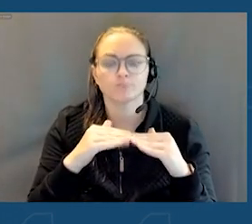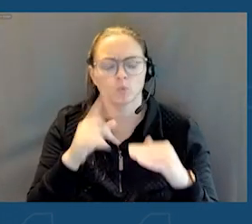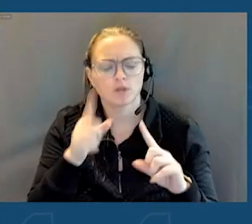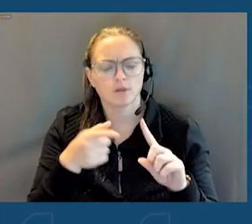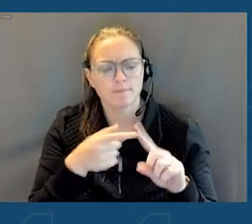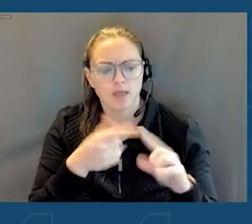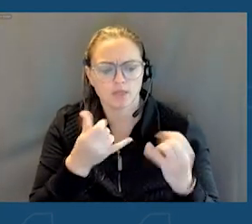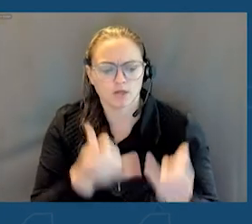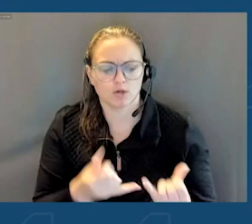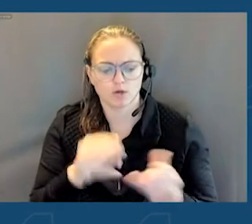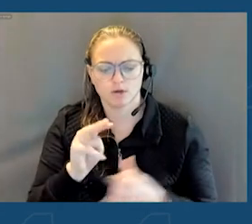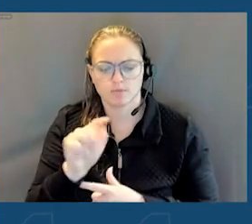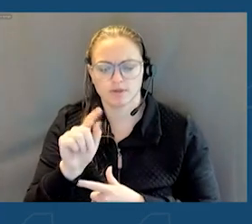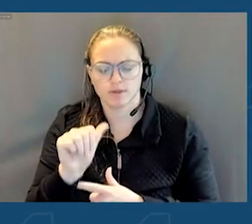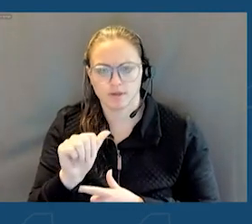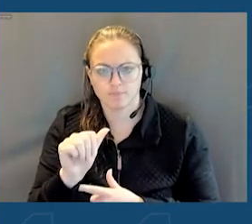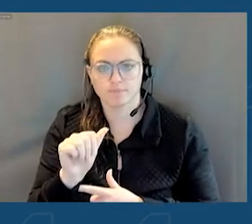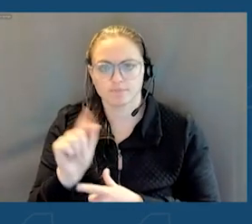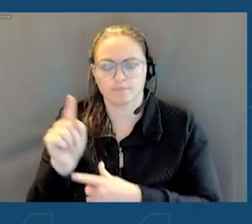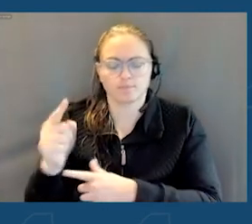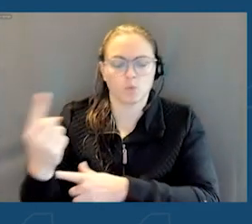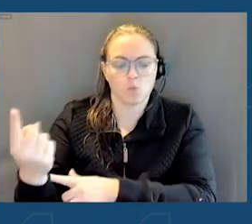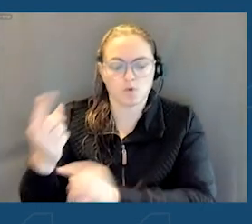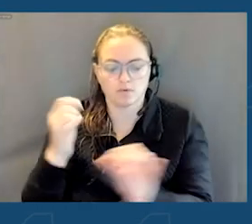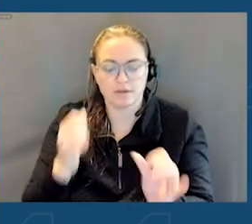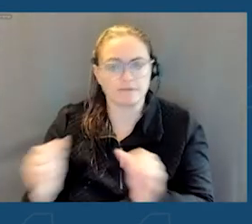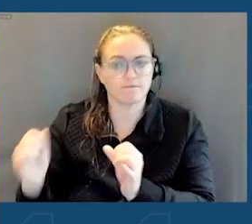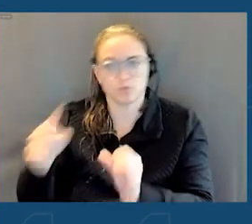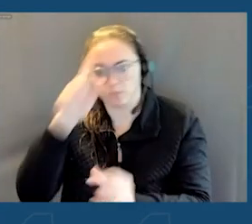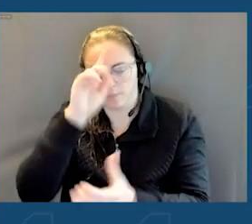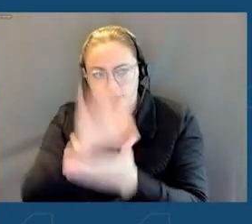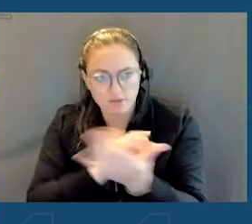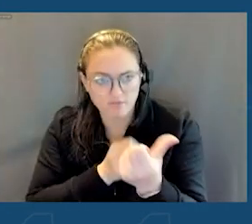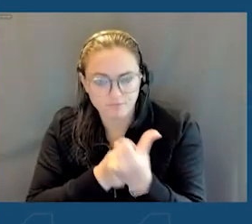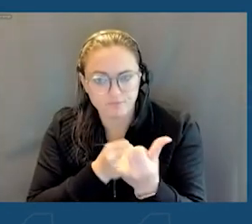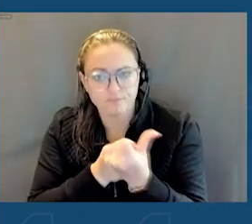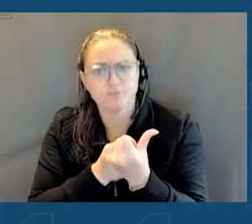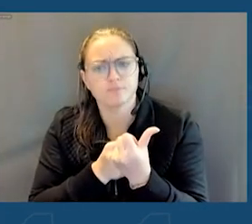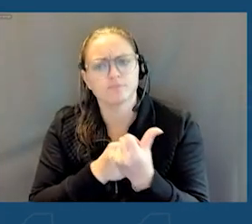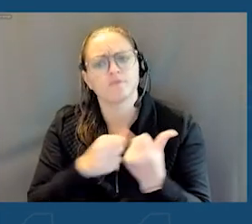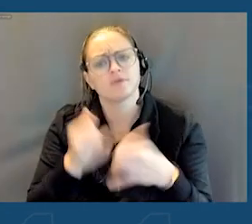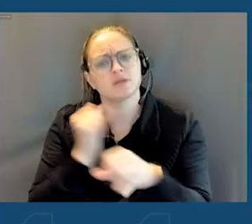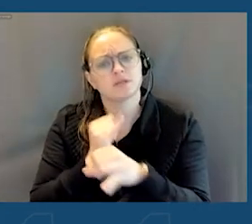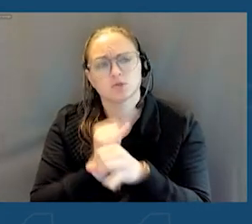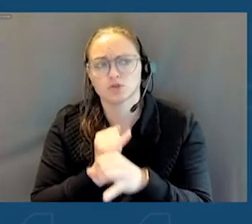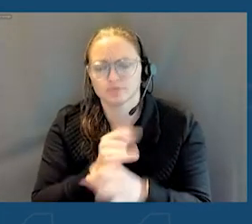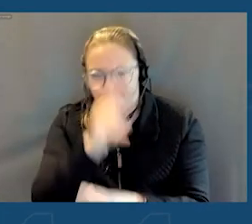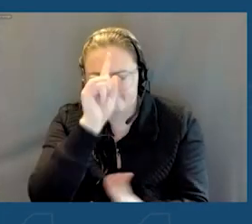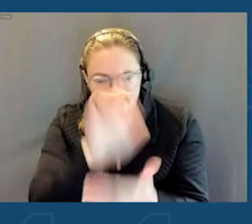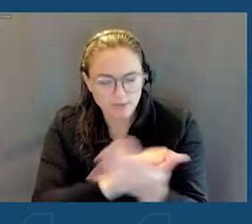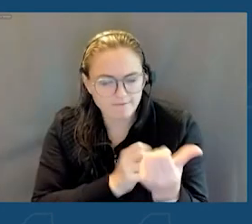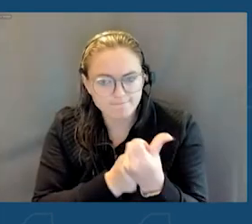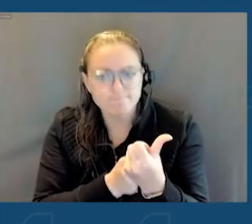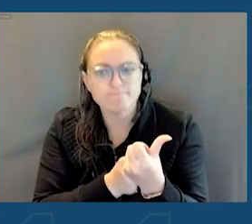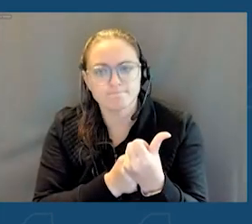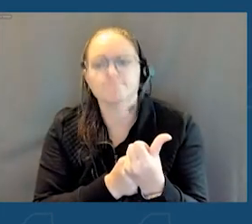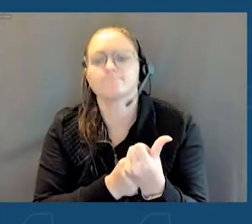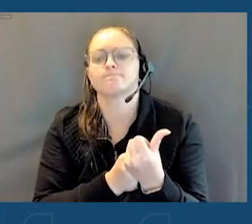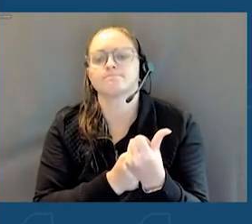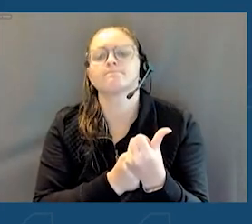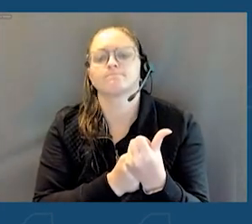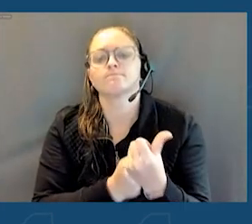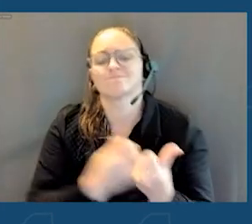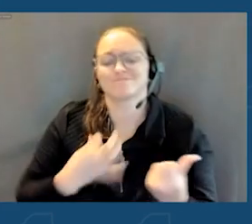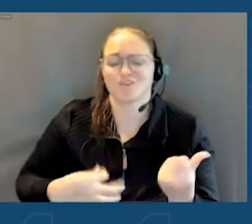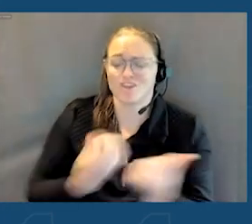MTA. He is one of the individuals who believed in this institution so much that he's really credited with saving it